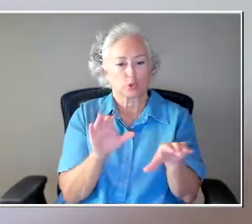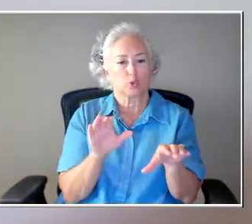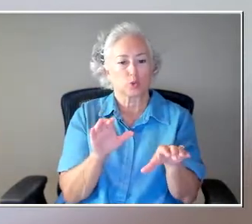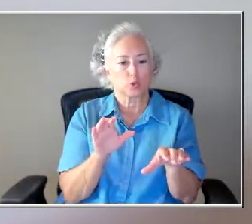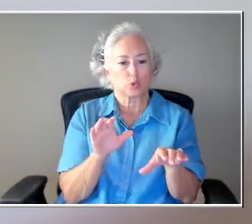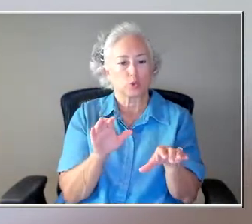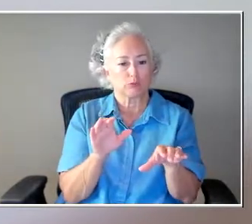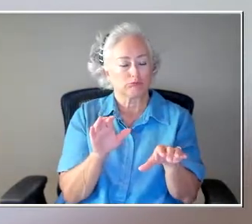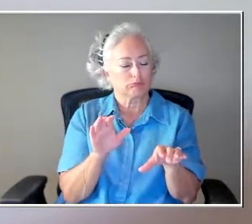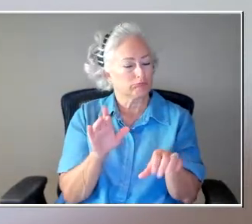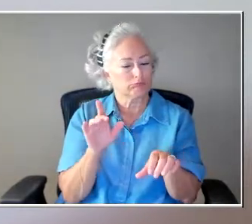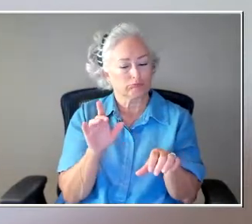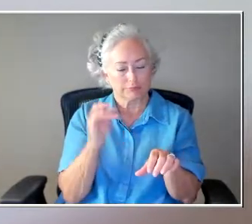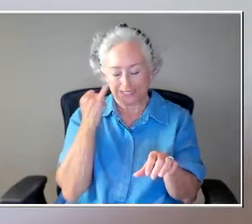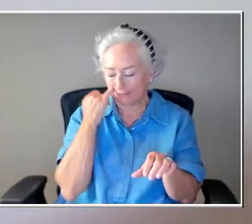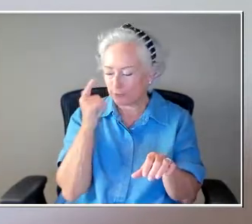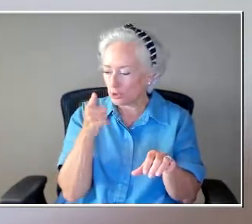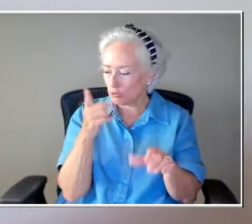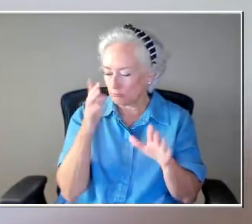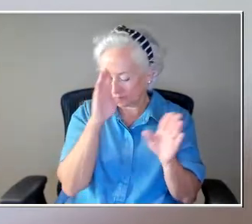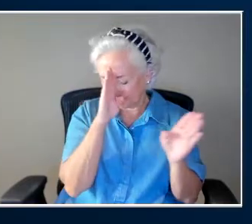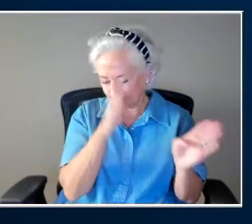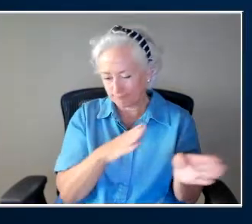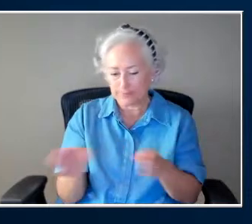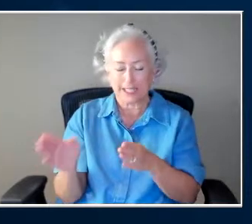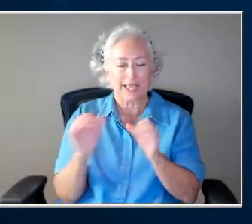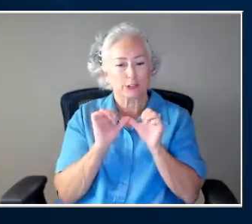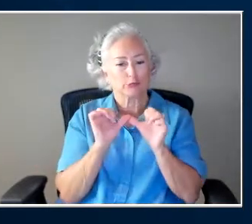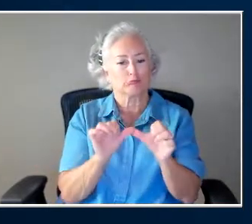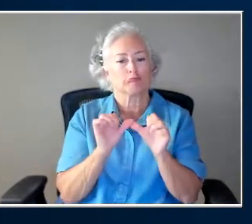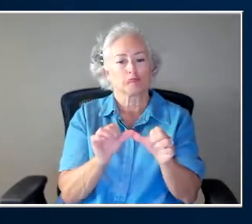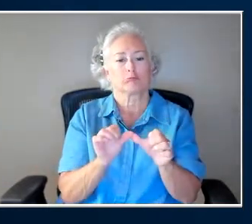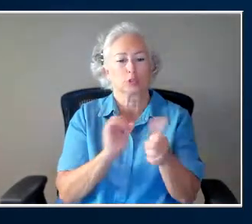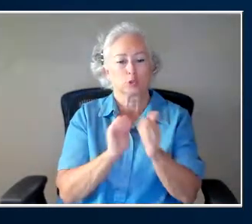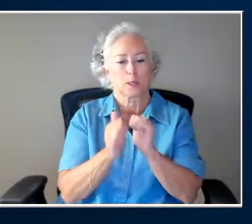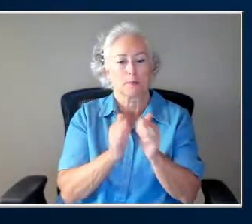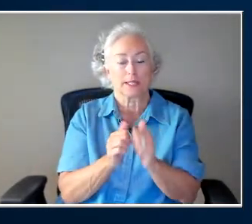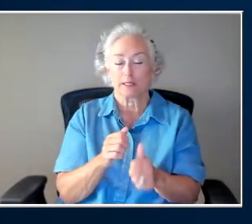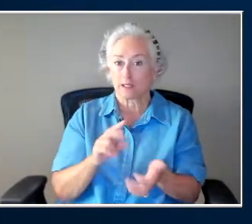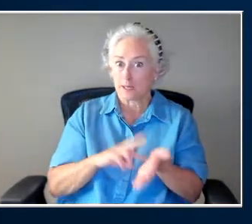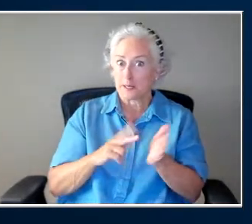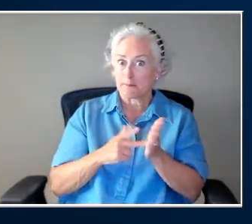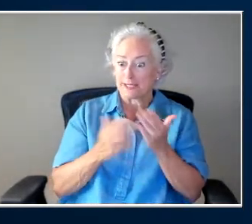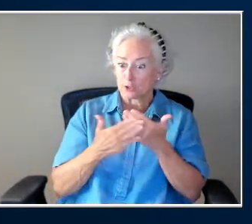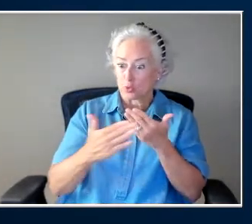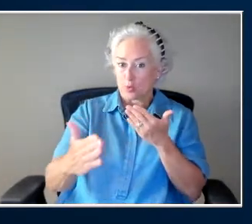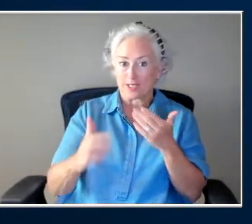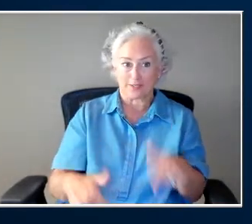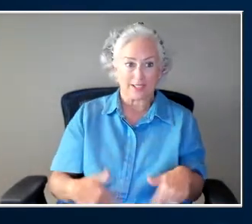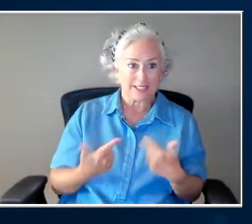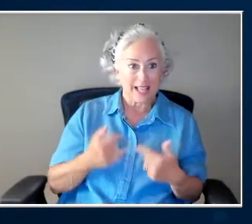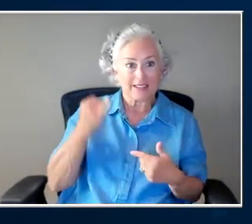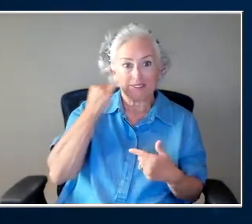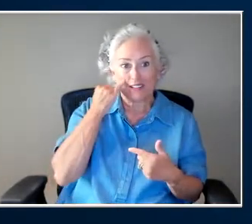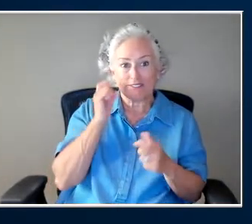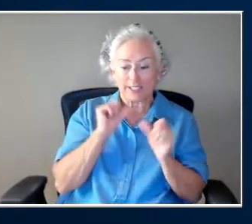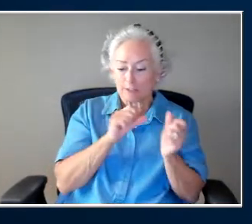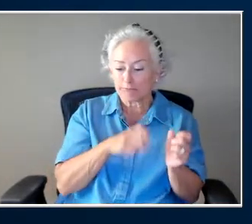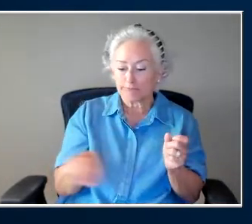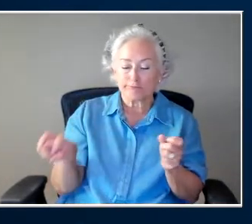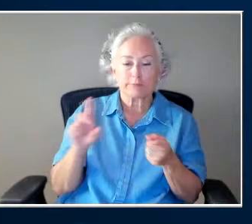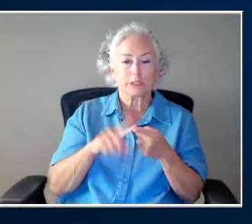as long as you're competing. So for the rest of his life, and if he goes on to play pro, he's still going to have to take care of that